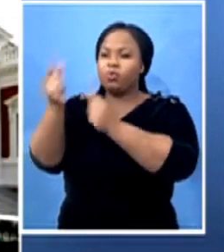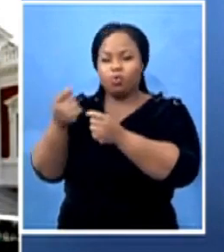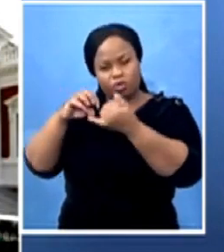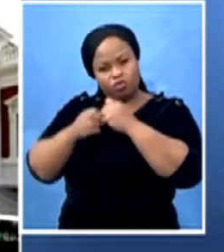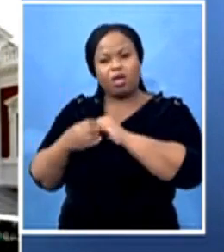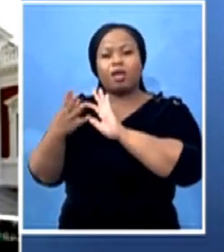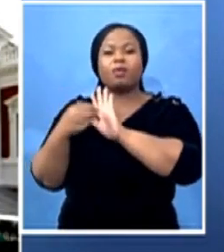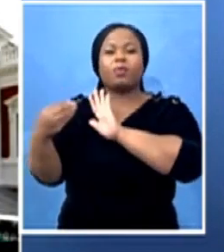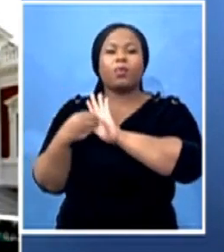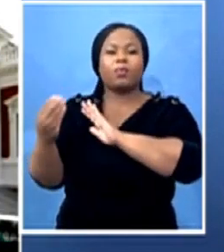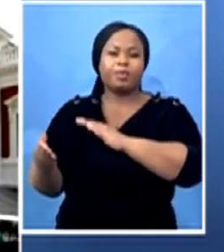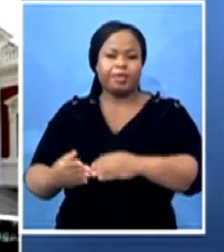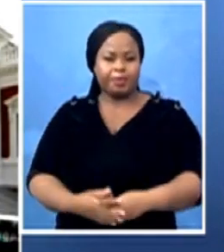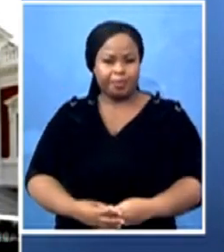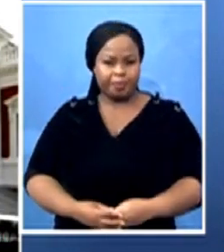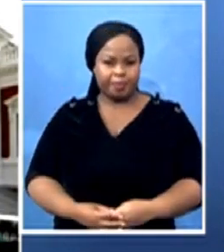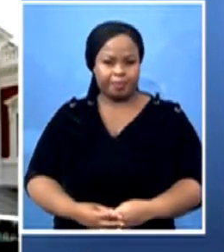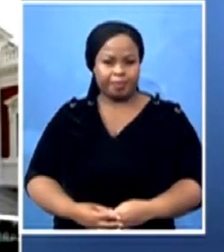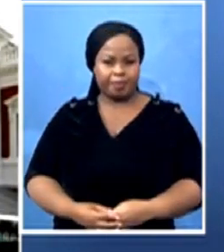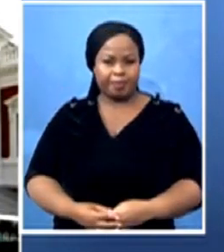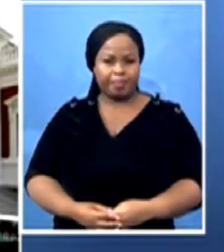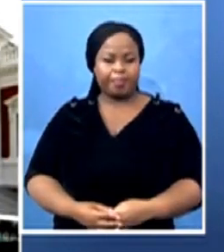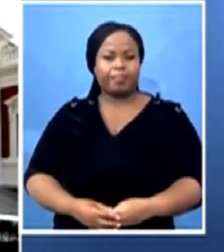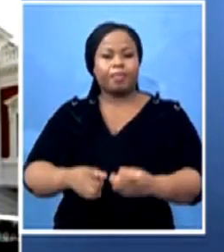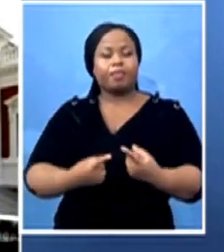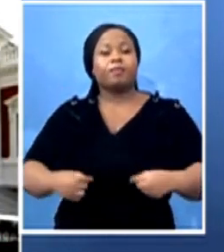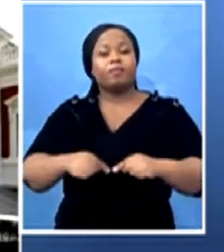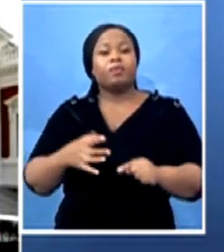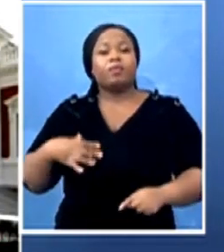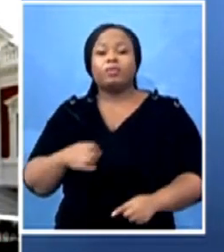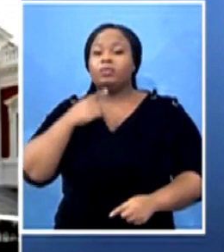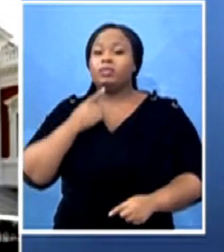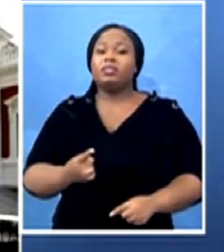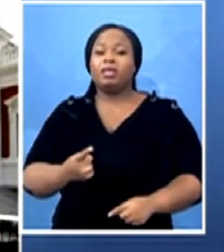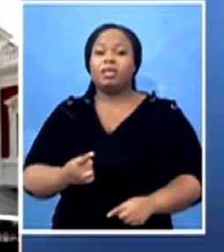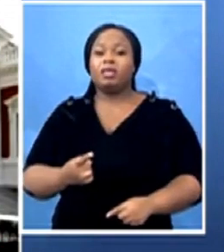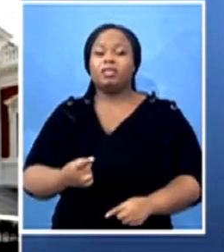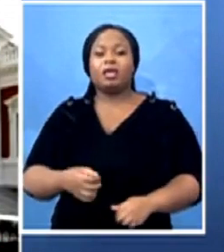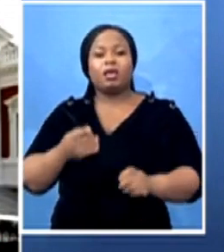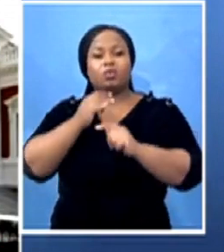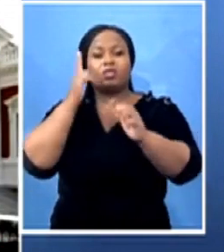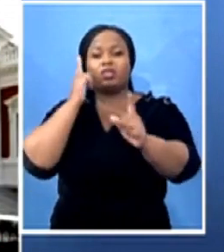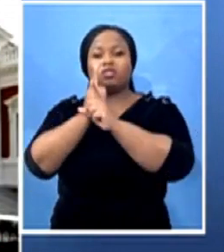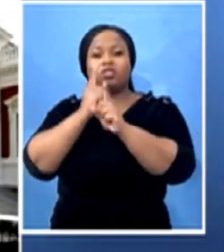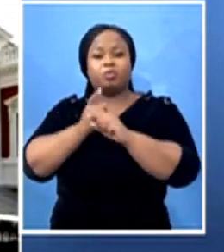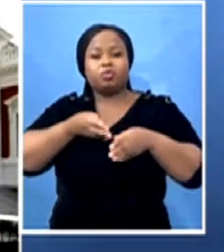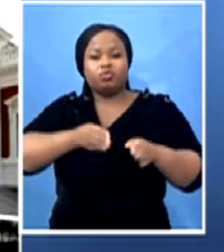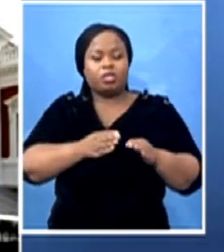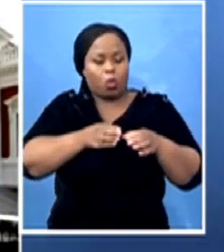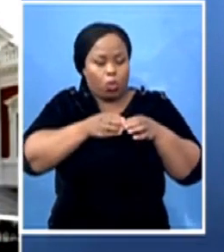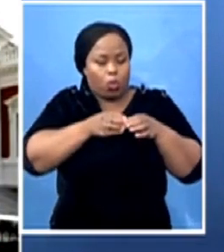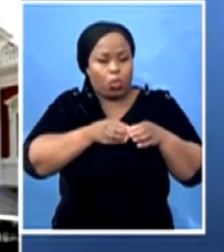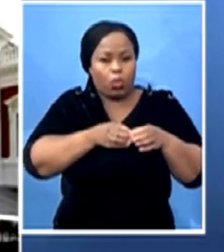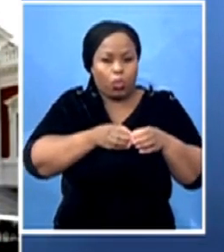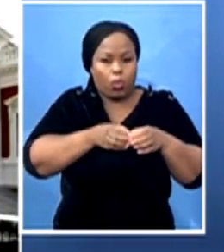We want to say that in the streets of our townships, in small groups, in the defiance marches of